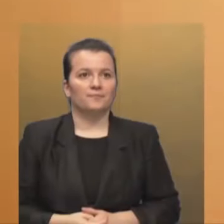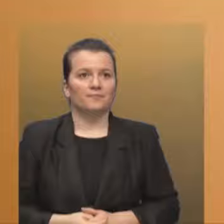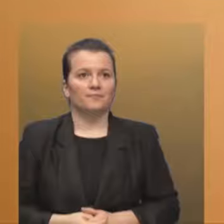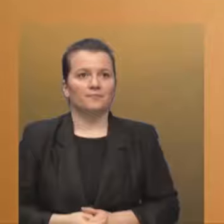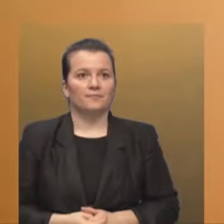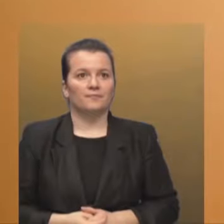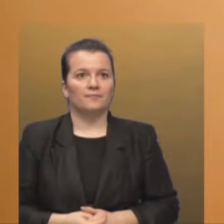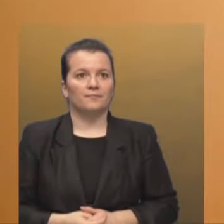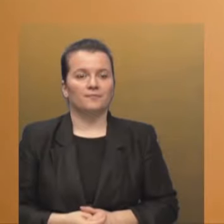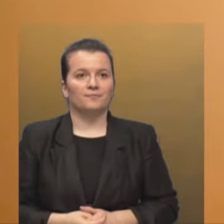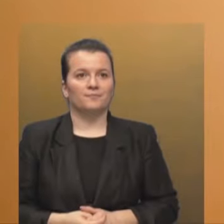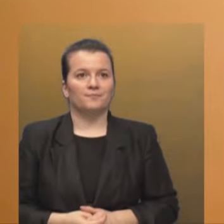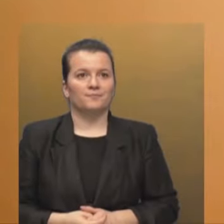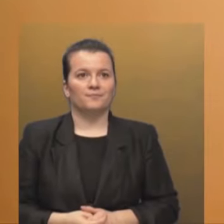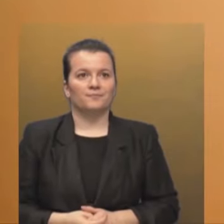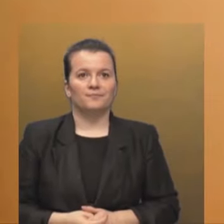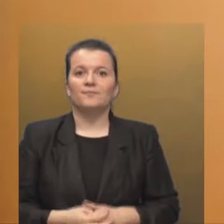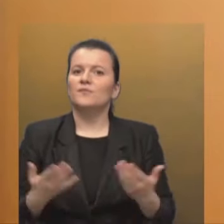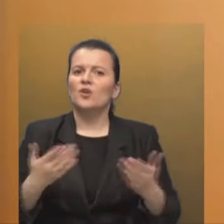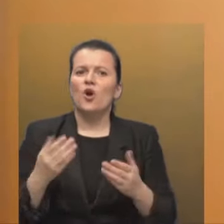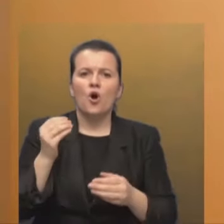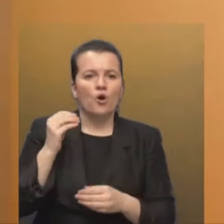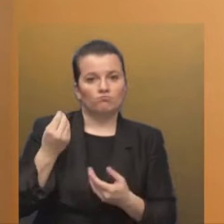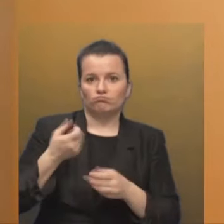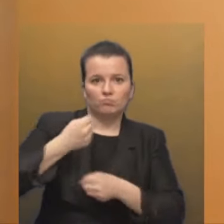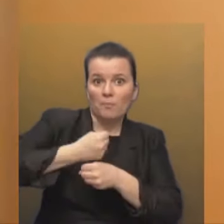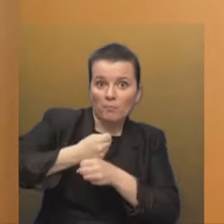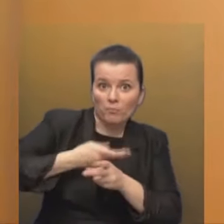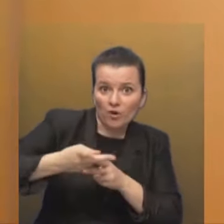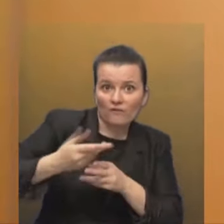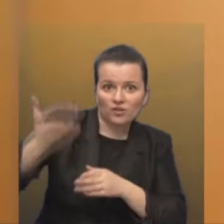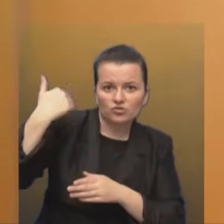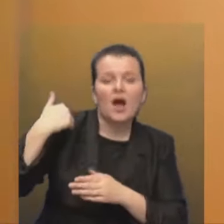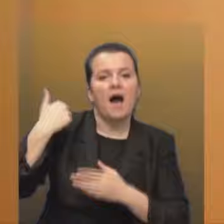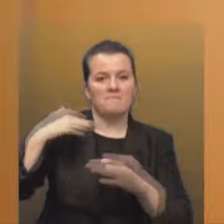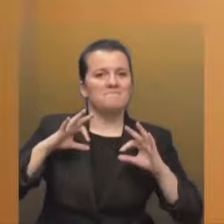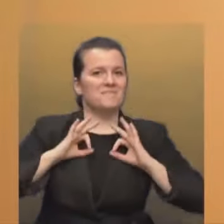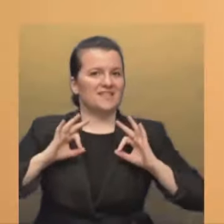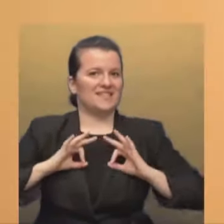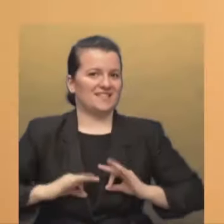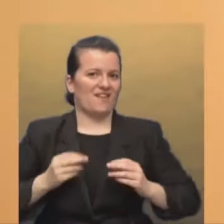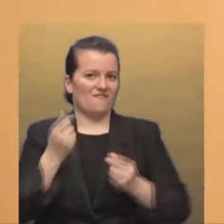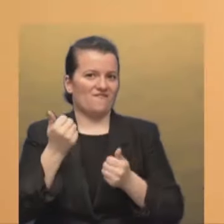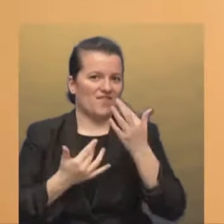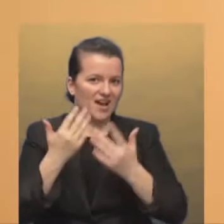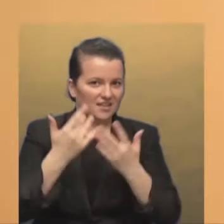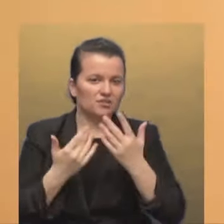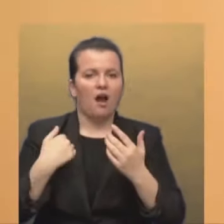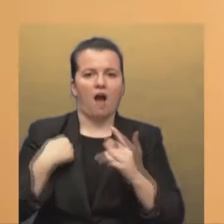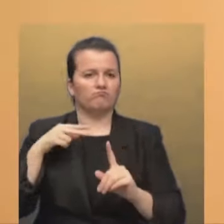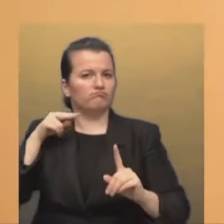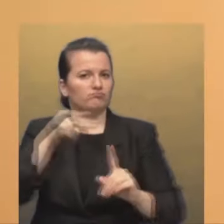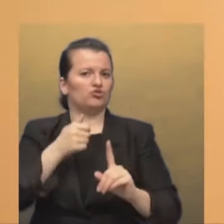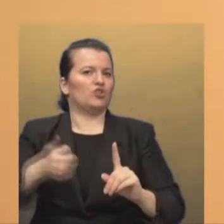Background. Well, I started at the Ministry of Finance, where I spent about 10 years working at the General Inspectorate and then at the budget.